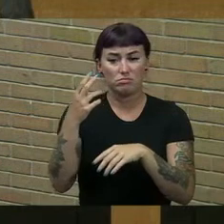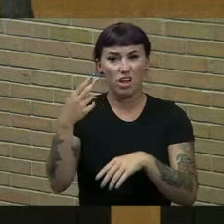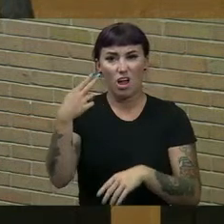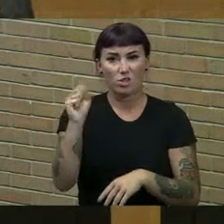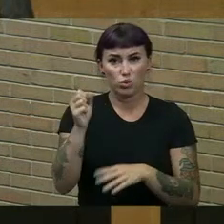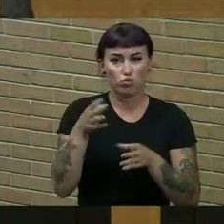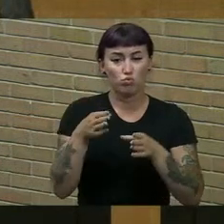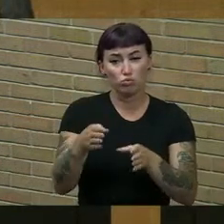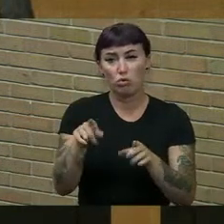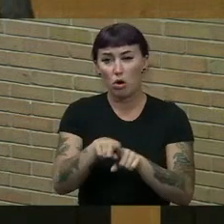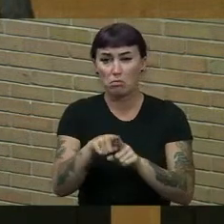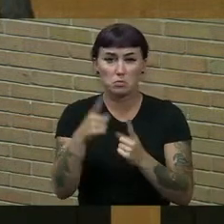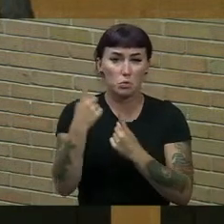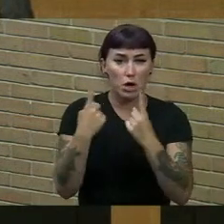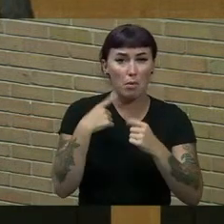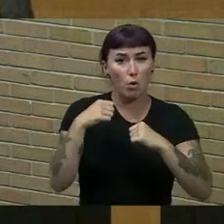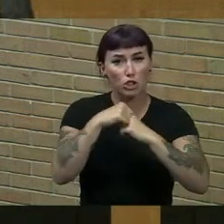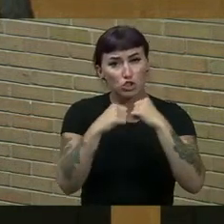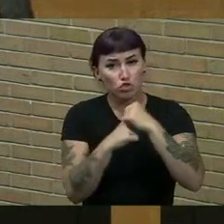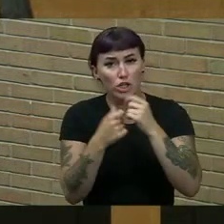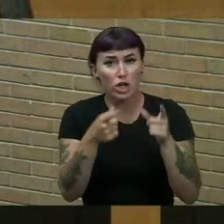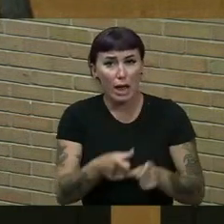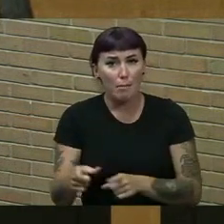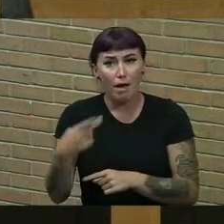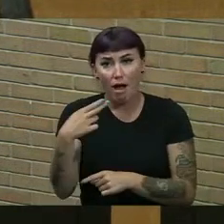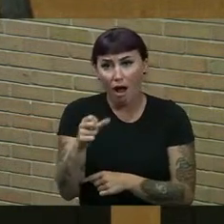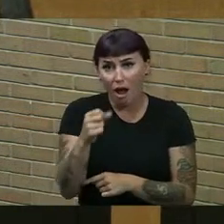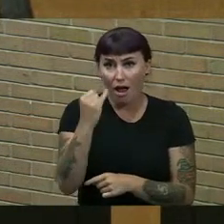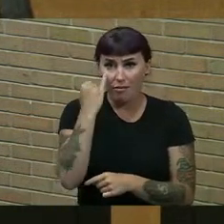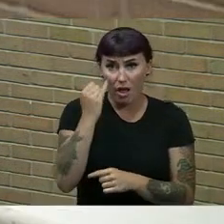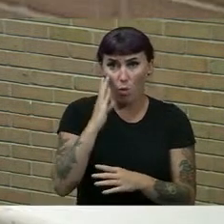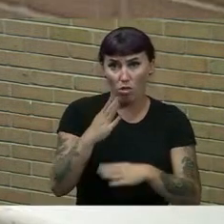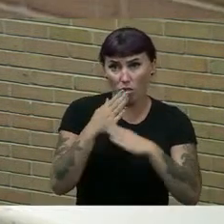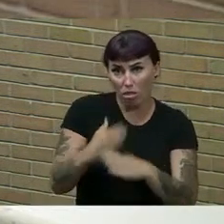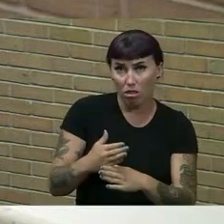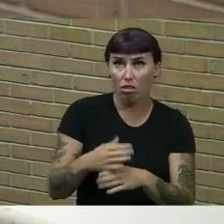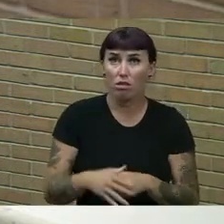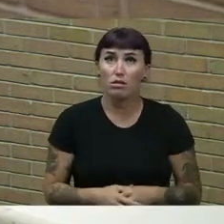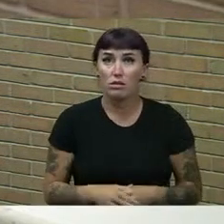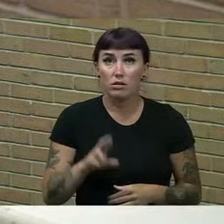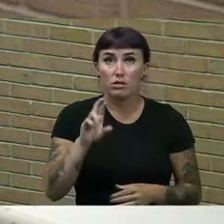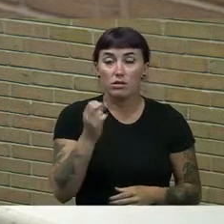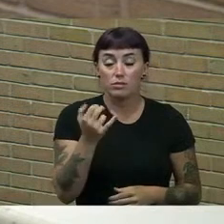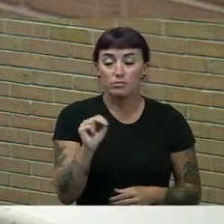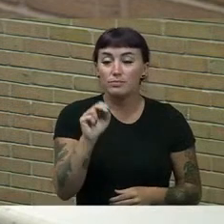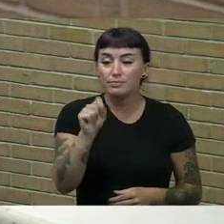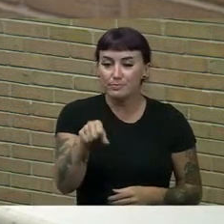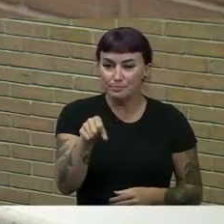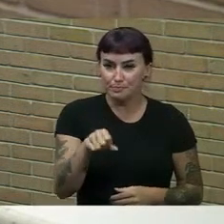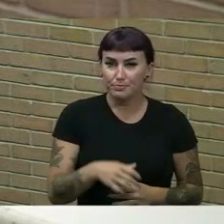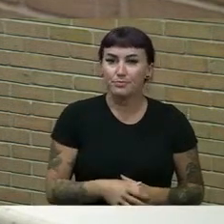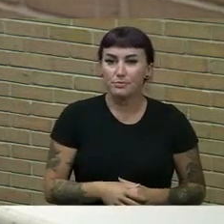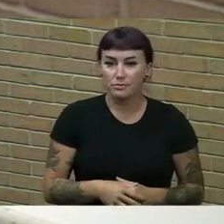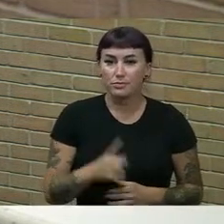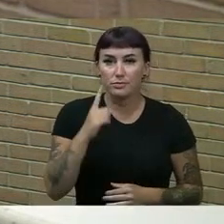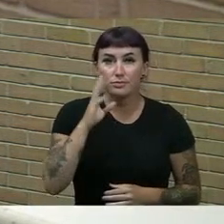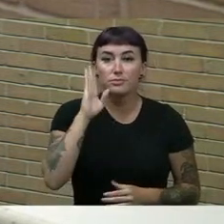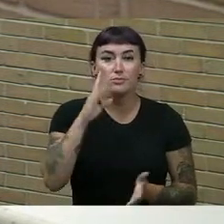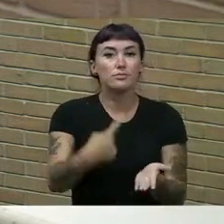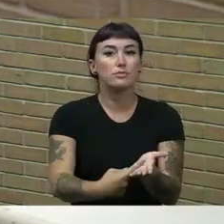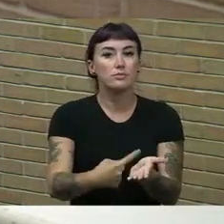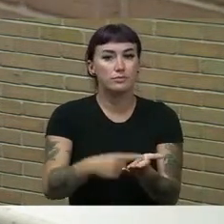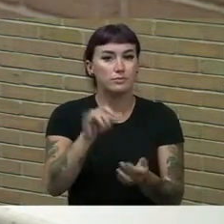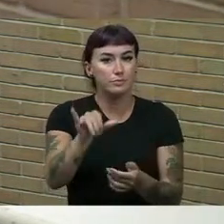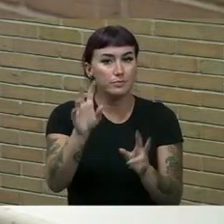some question about construction at the high school and whether that was going to be problematic. Yes, and I do think we will be discussing